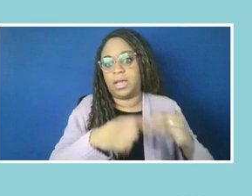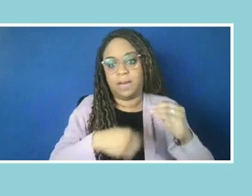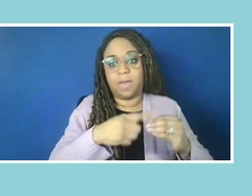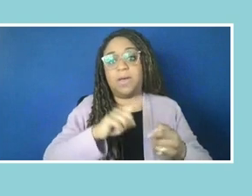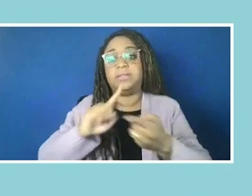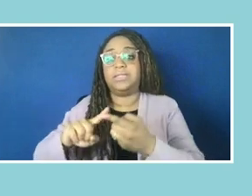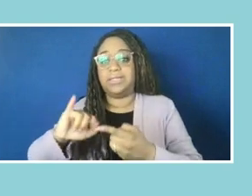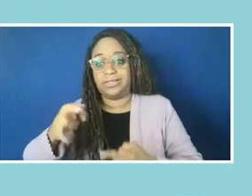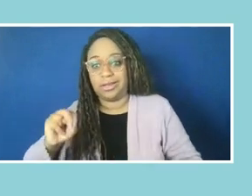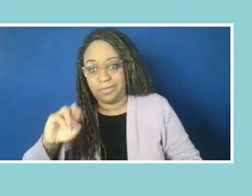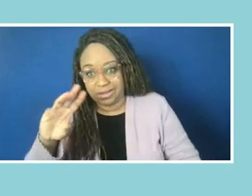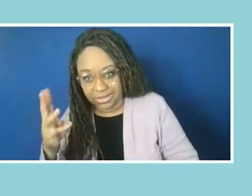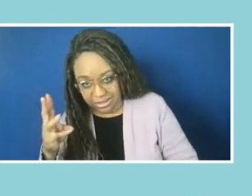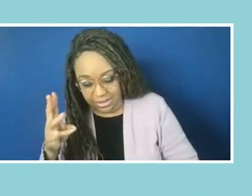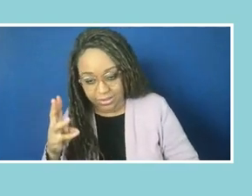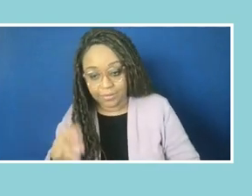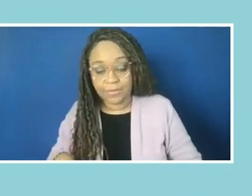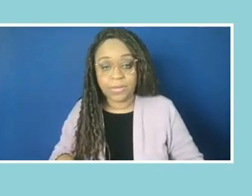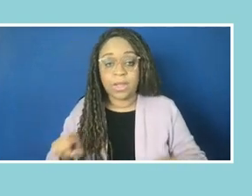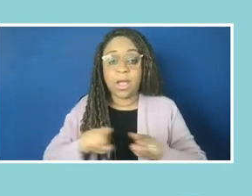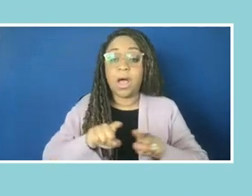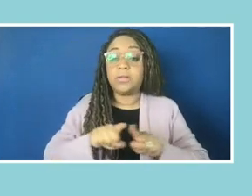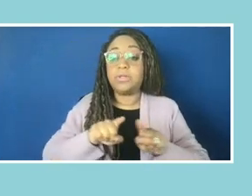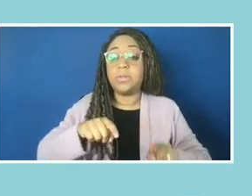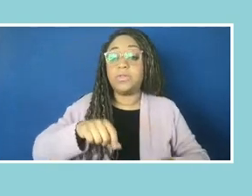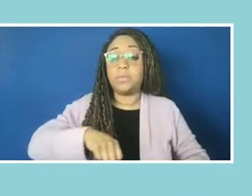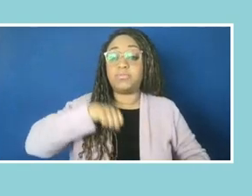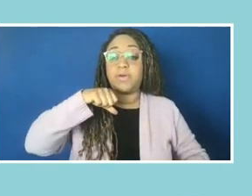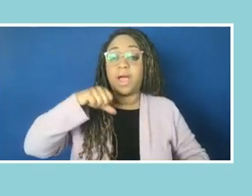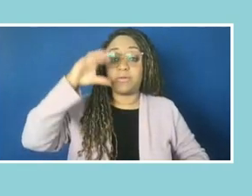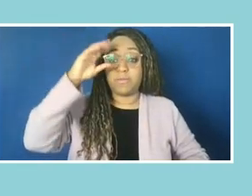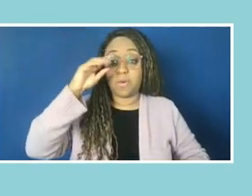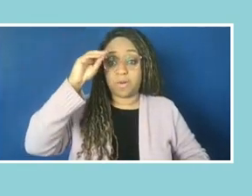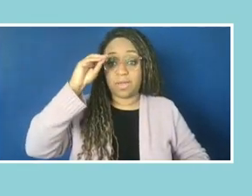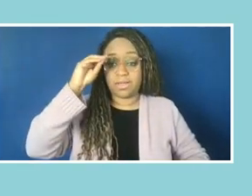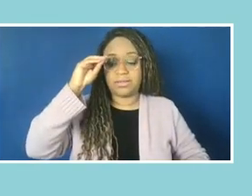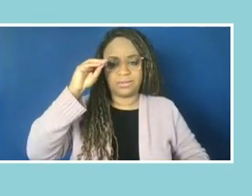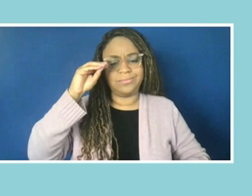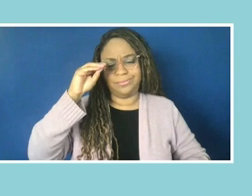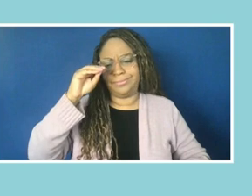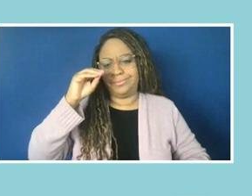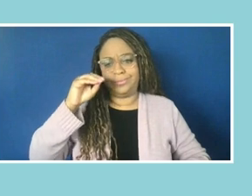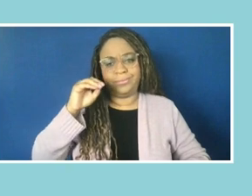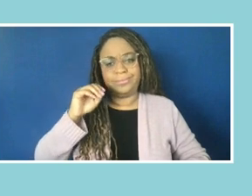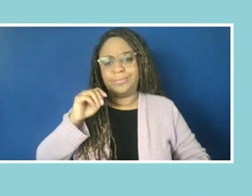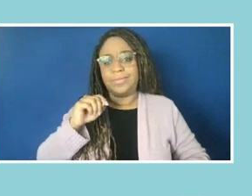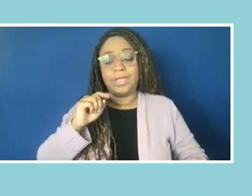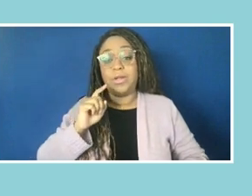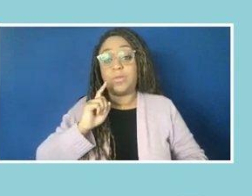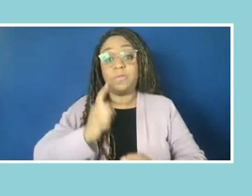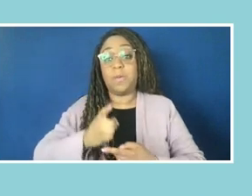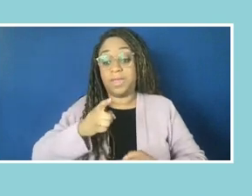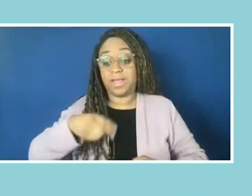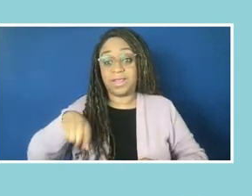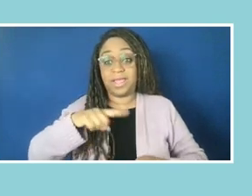already on borrowed time to begin with. The moment that the Proud Boys were mentioned